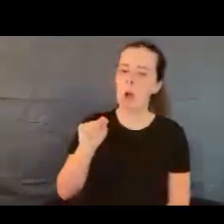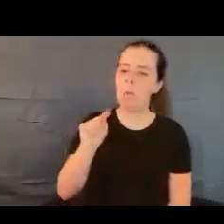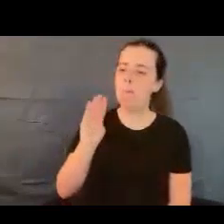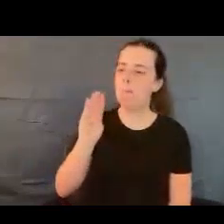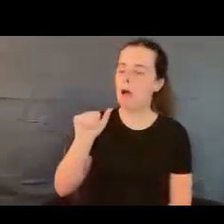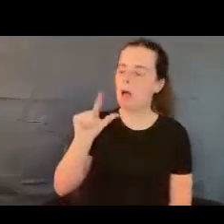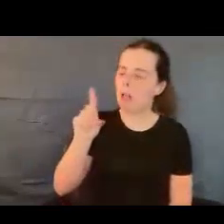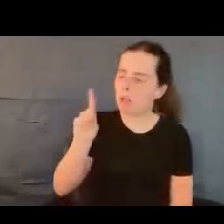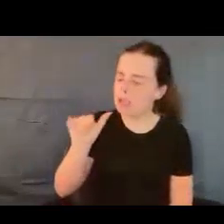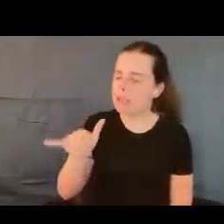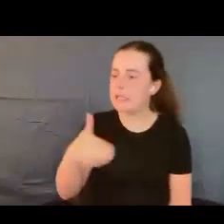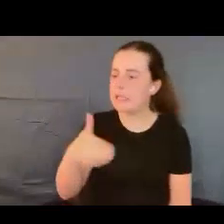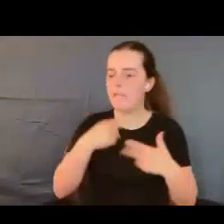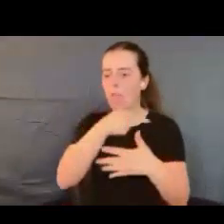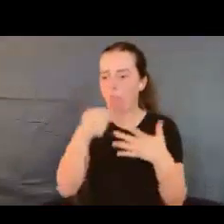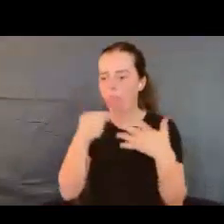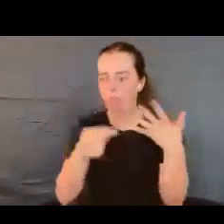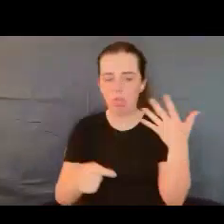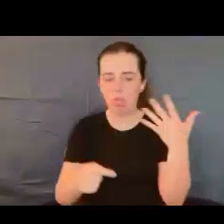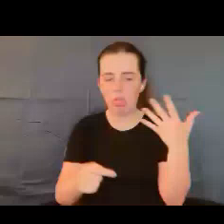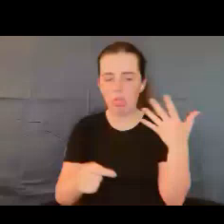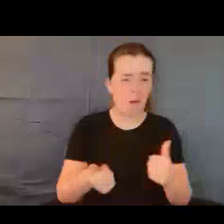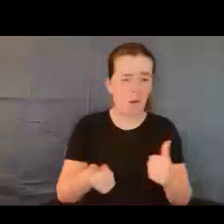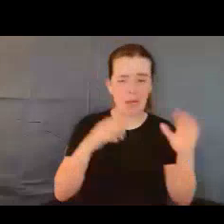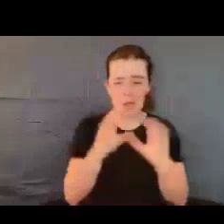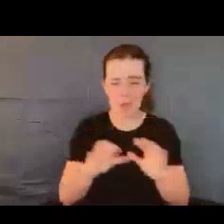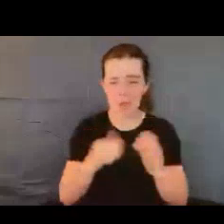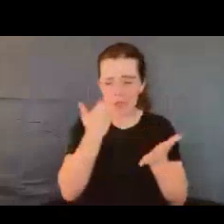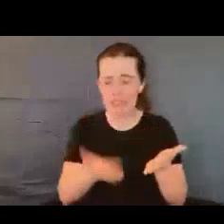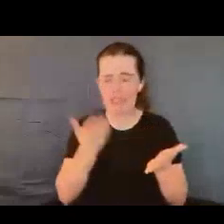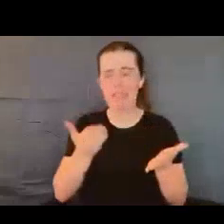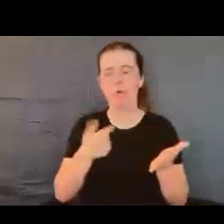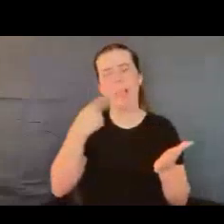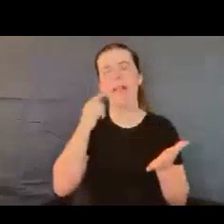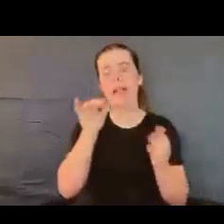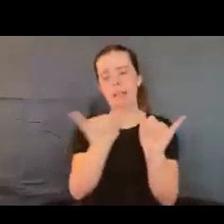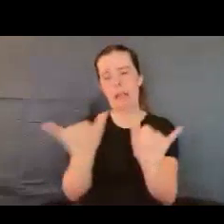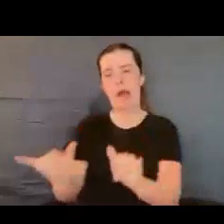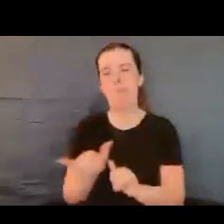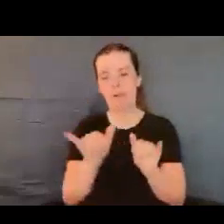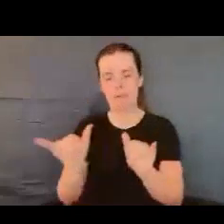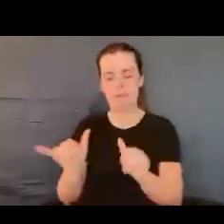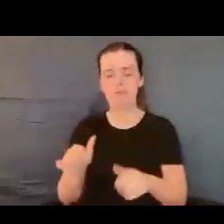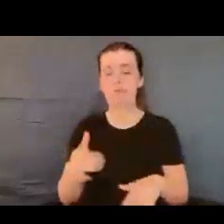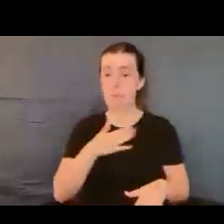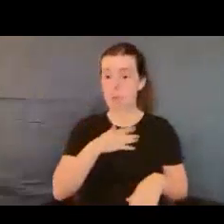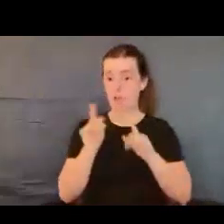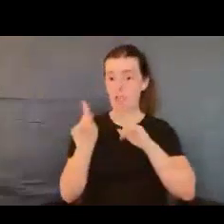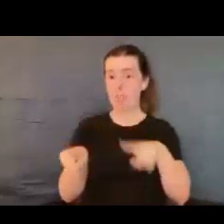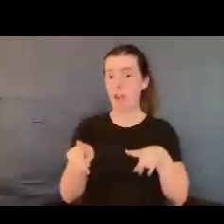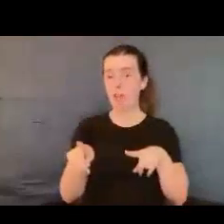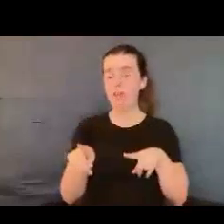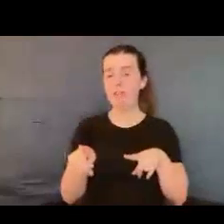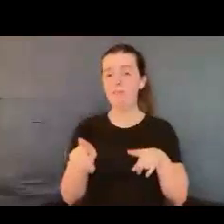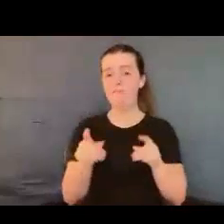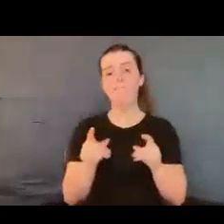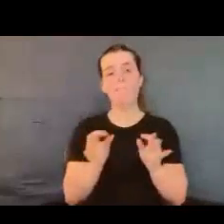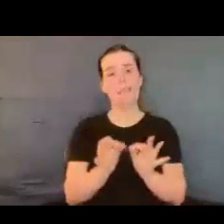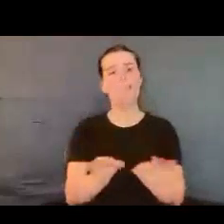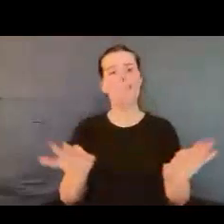this? So I think that's a common place to do it. My response to that is that there's certainly very valid reasons to DNF. I'm